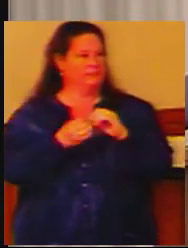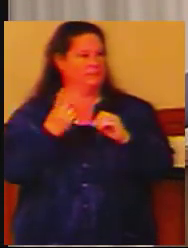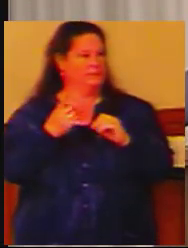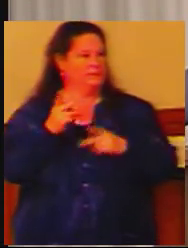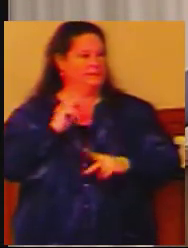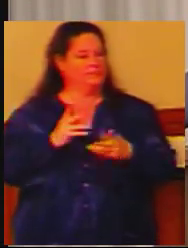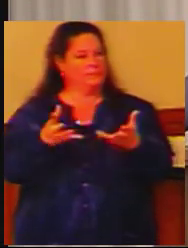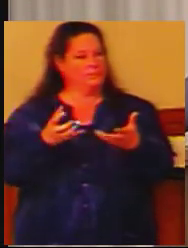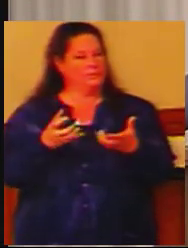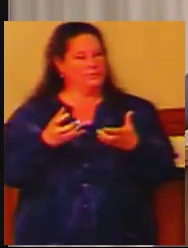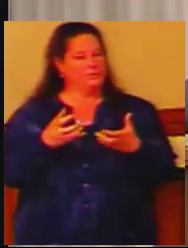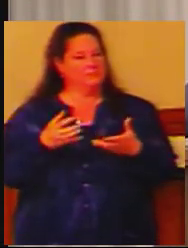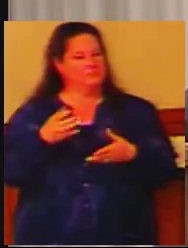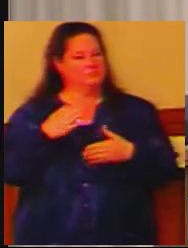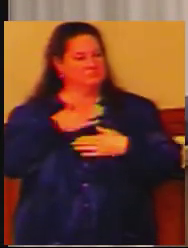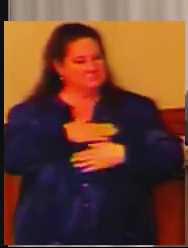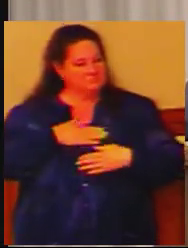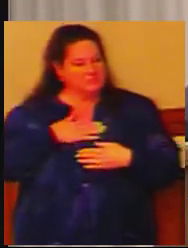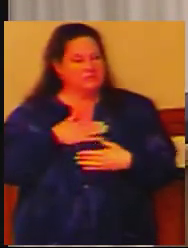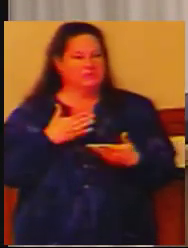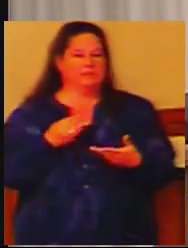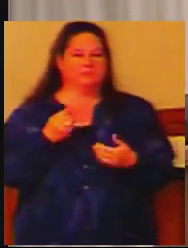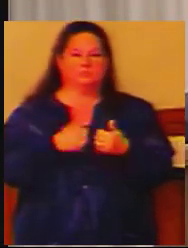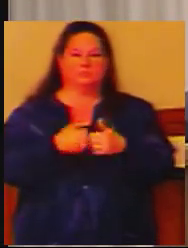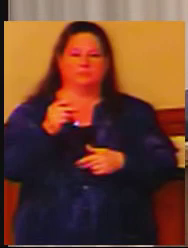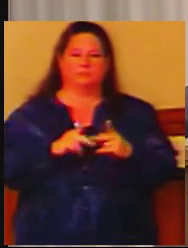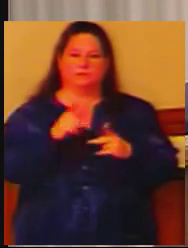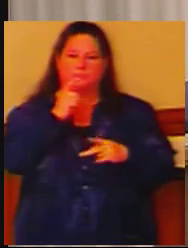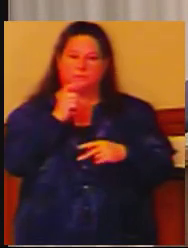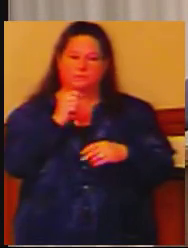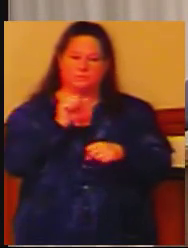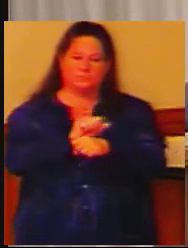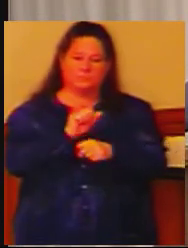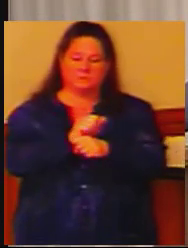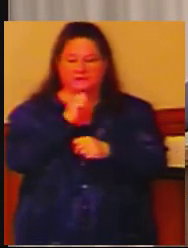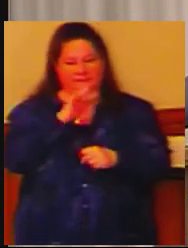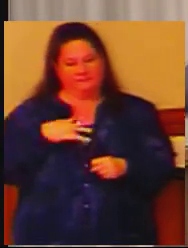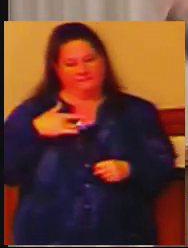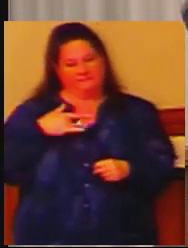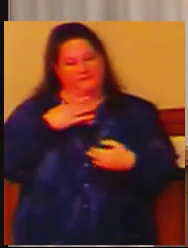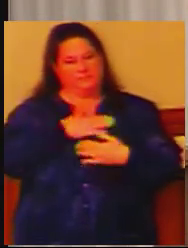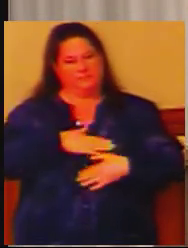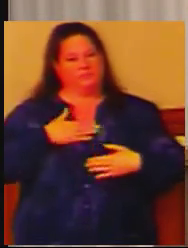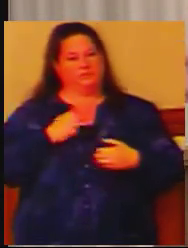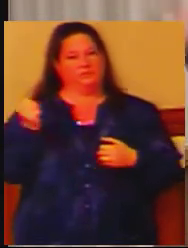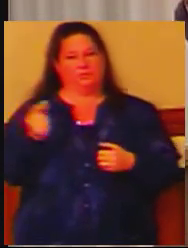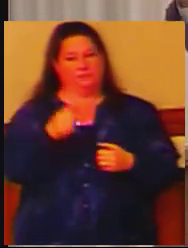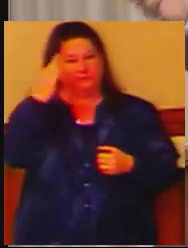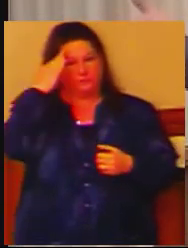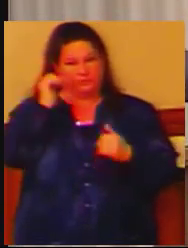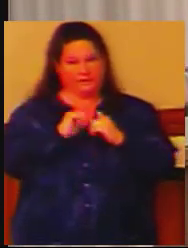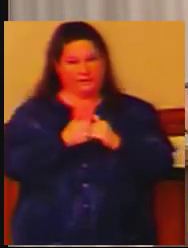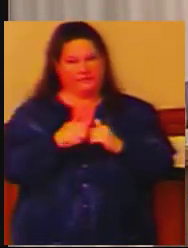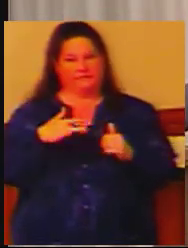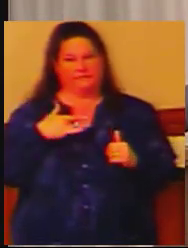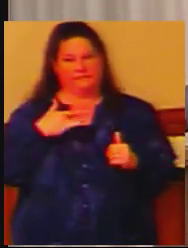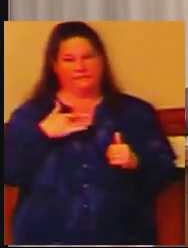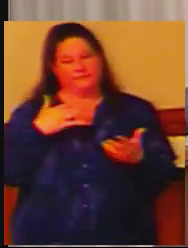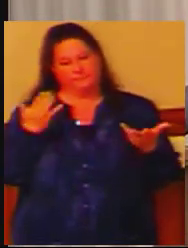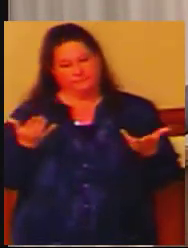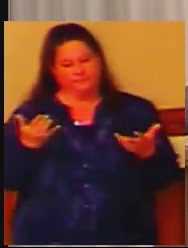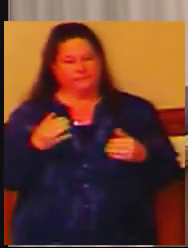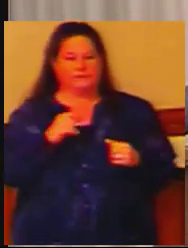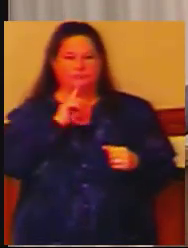to be appreciated, and most people at work don't feel appreciated, so everybody knows what that's like. There you go.